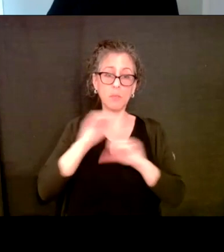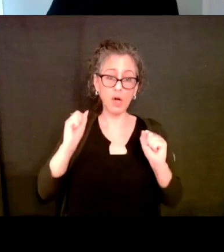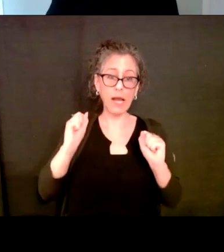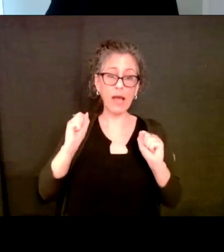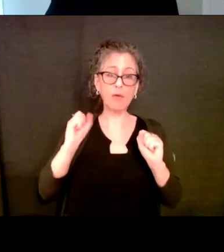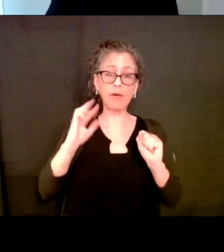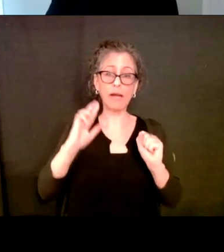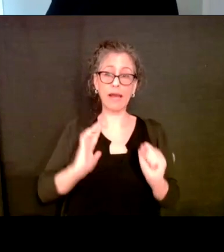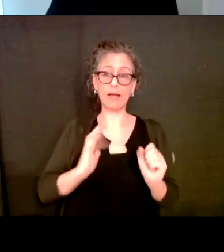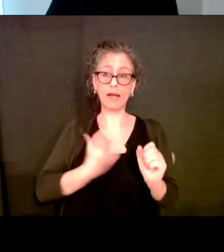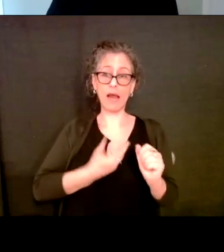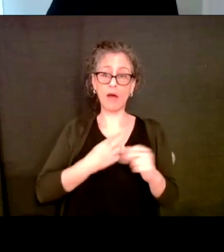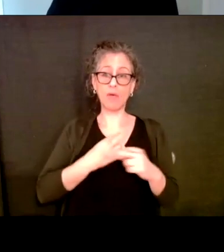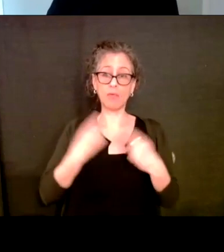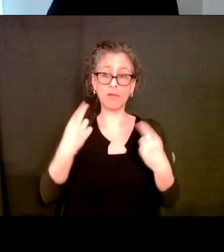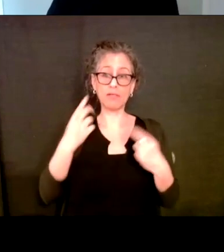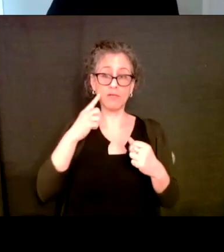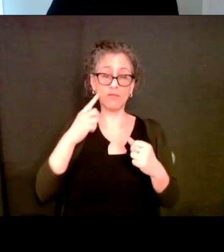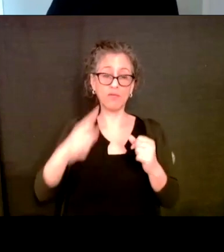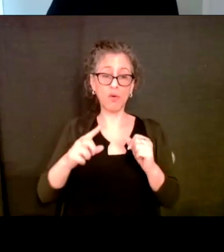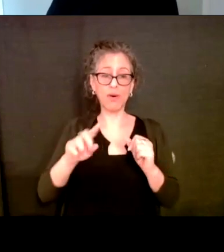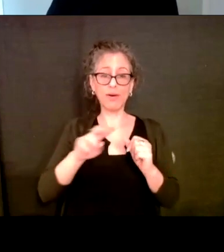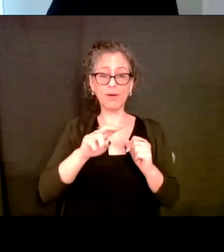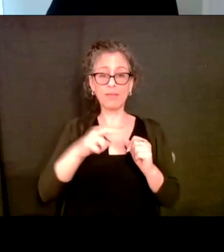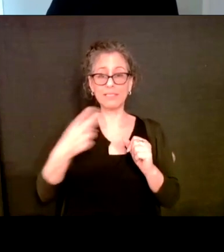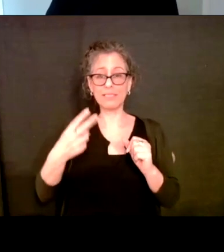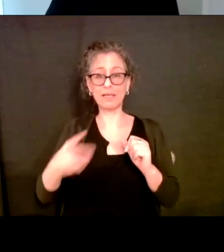for secondary trauma in helping others.